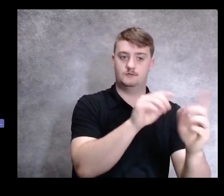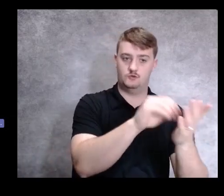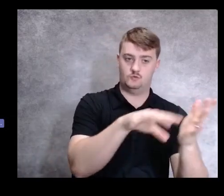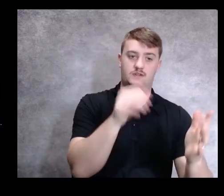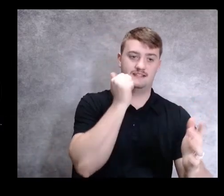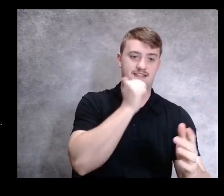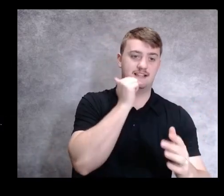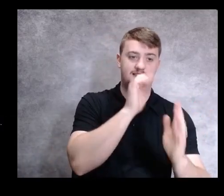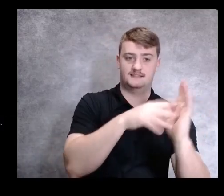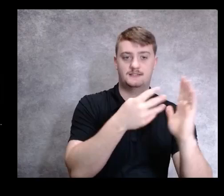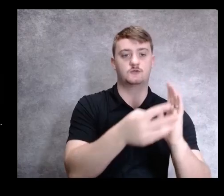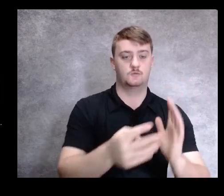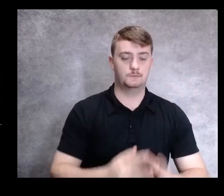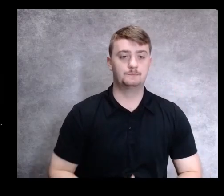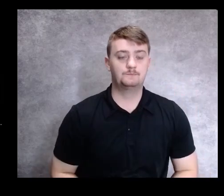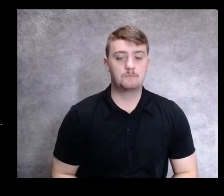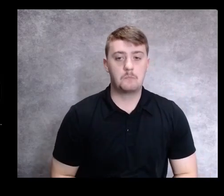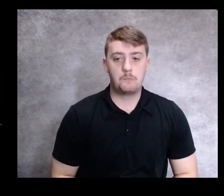schedule.